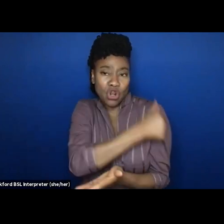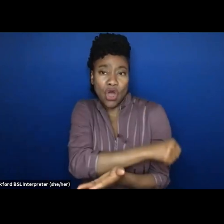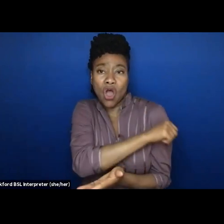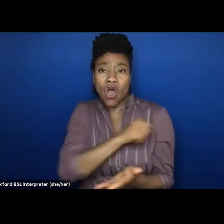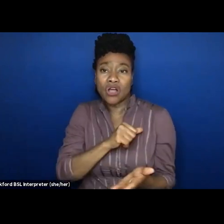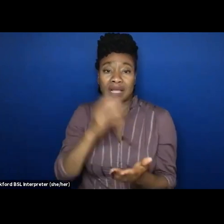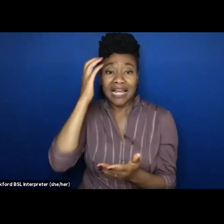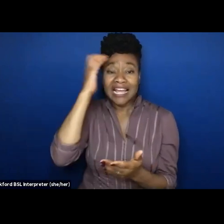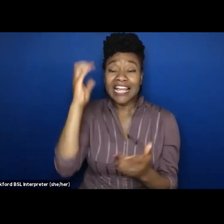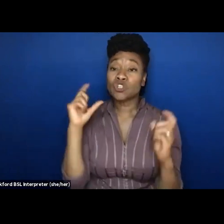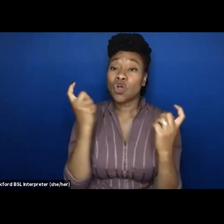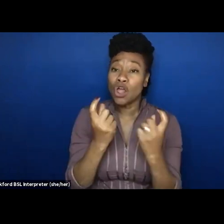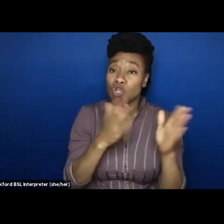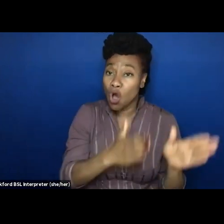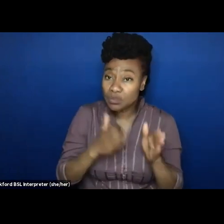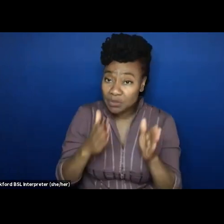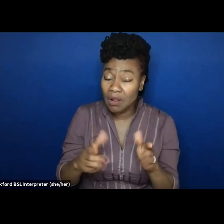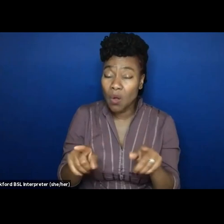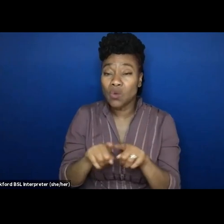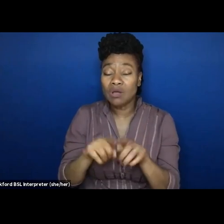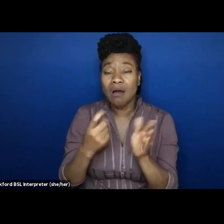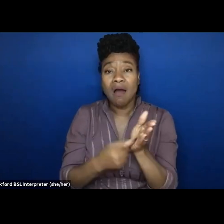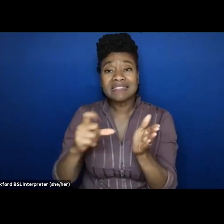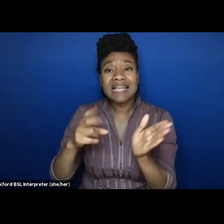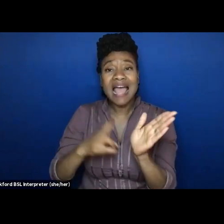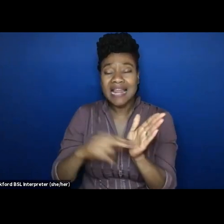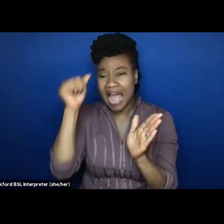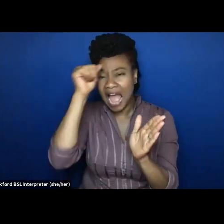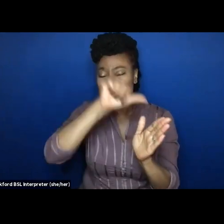at the hospital, and at RCN's expert representative for